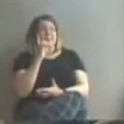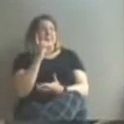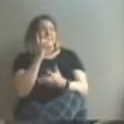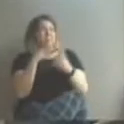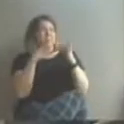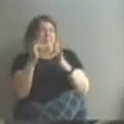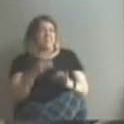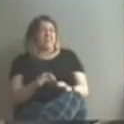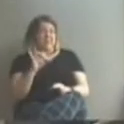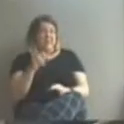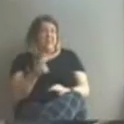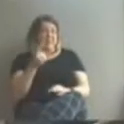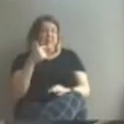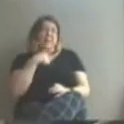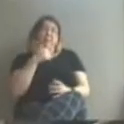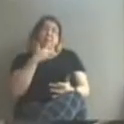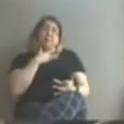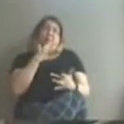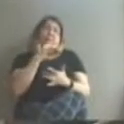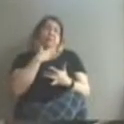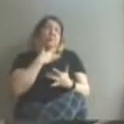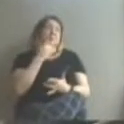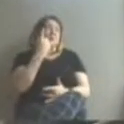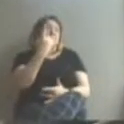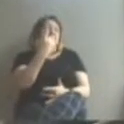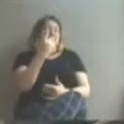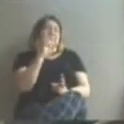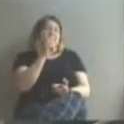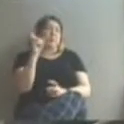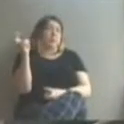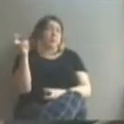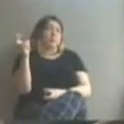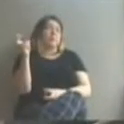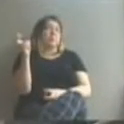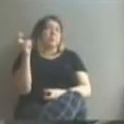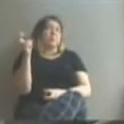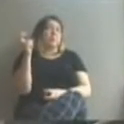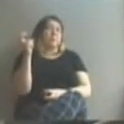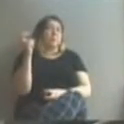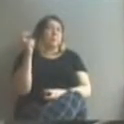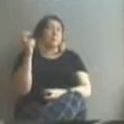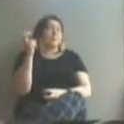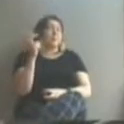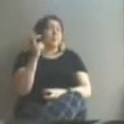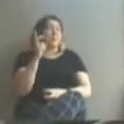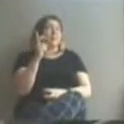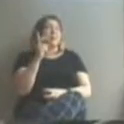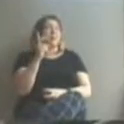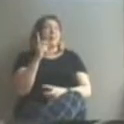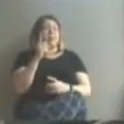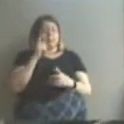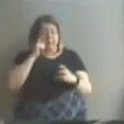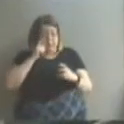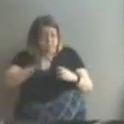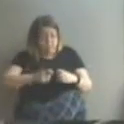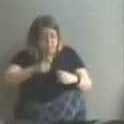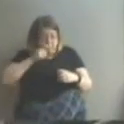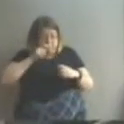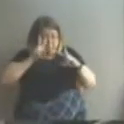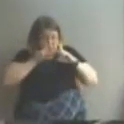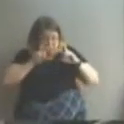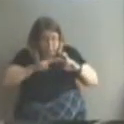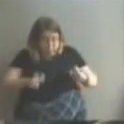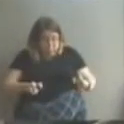bit, I'm just really concerned about, like, that's one issue that it's a, you know, a magnifying glass on what was requested